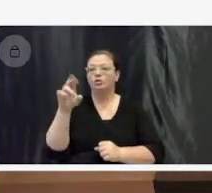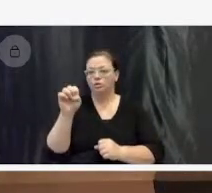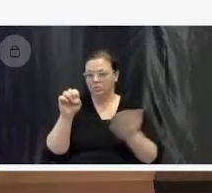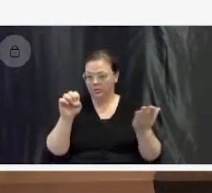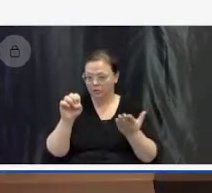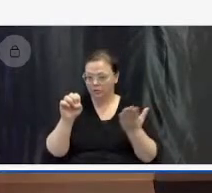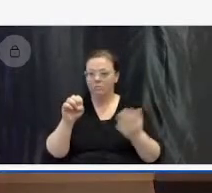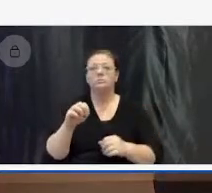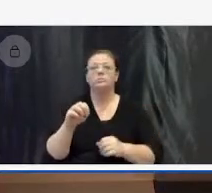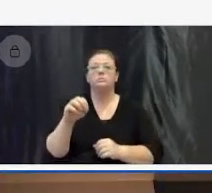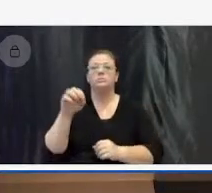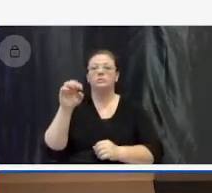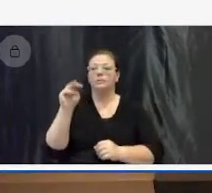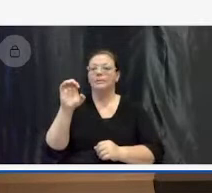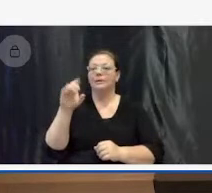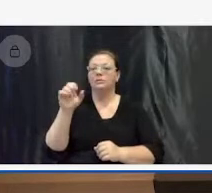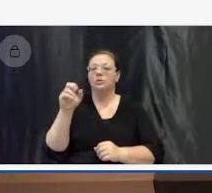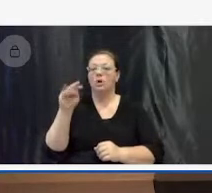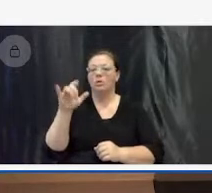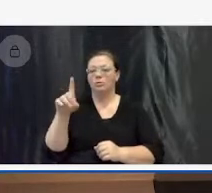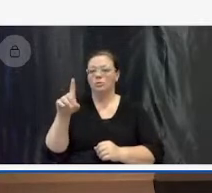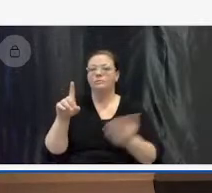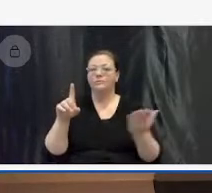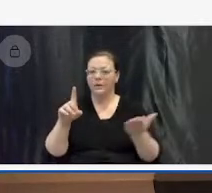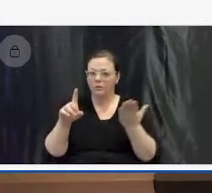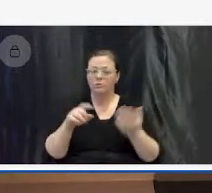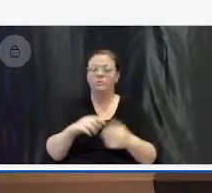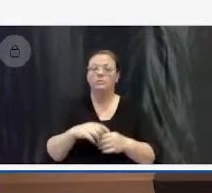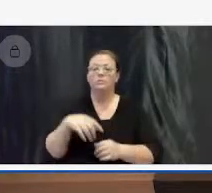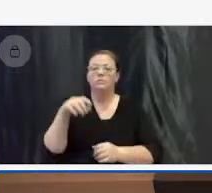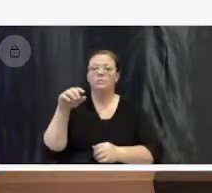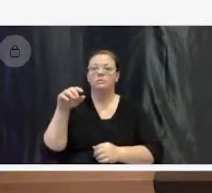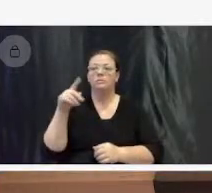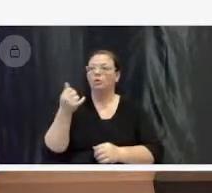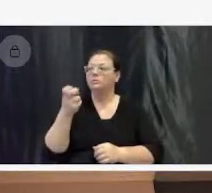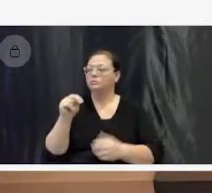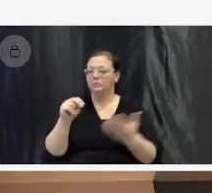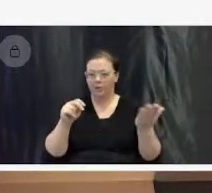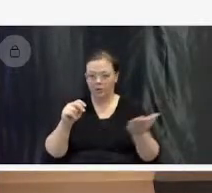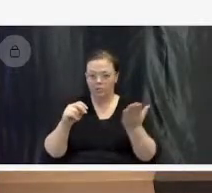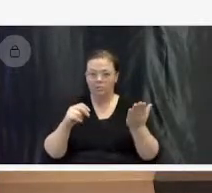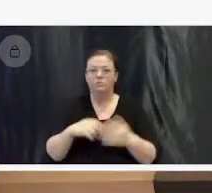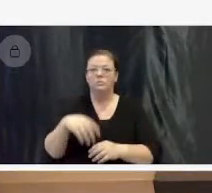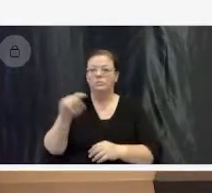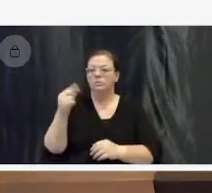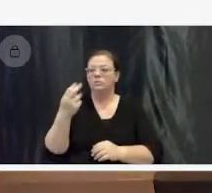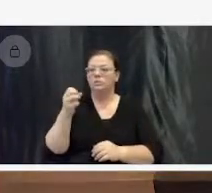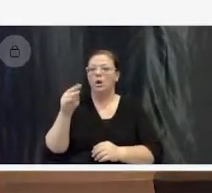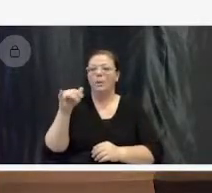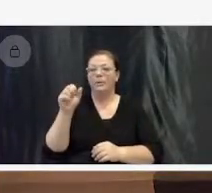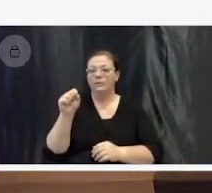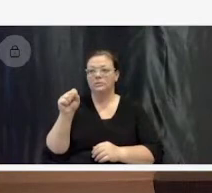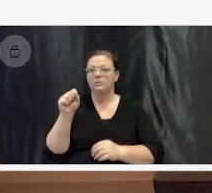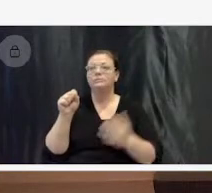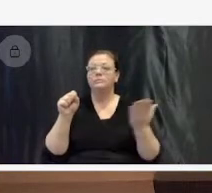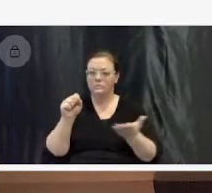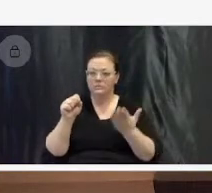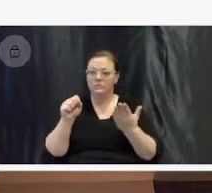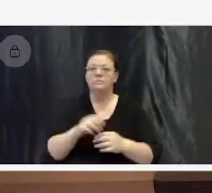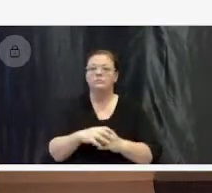Yes. McDonald, Yes. Person, Yes. Thomas,